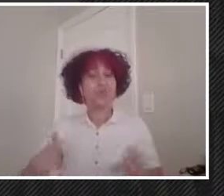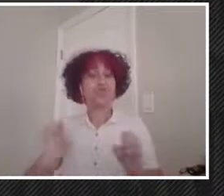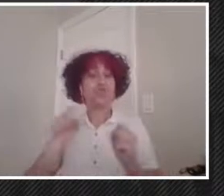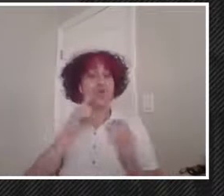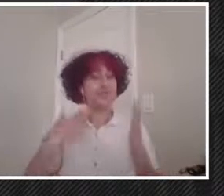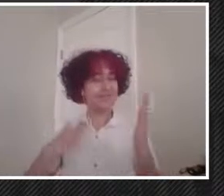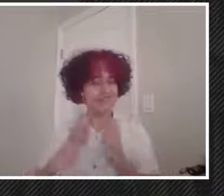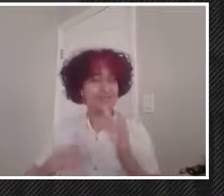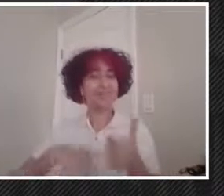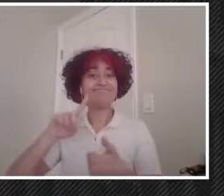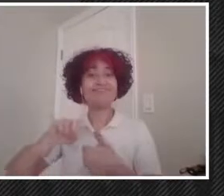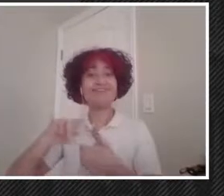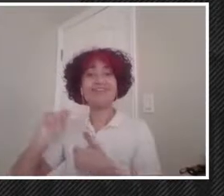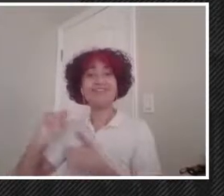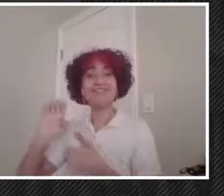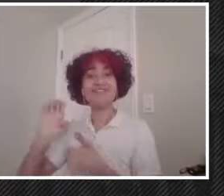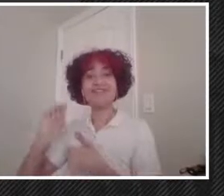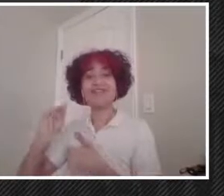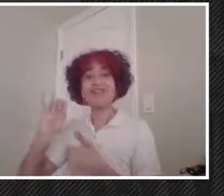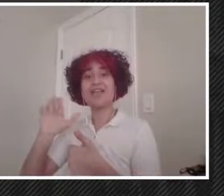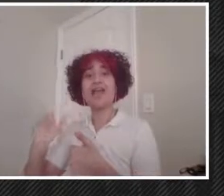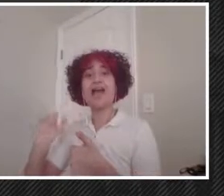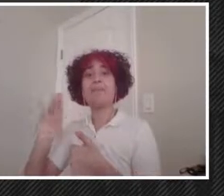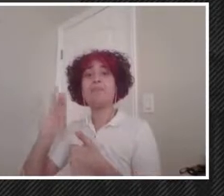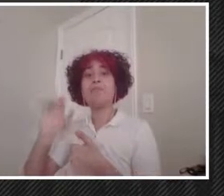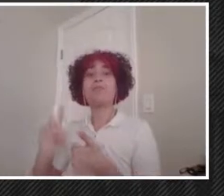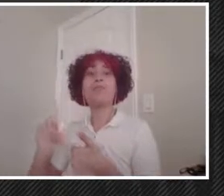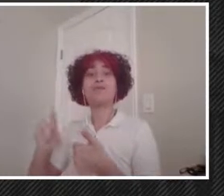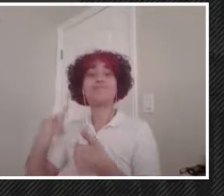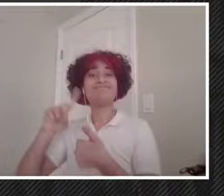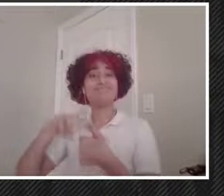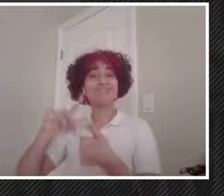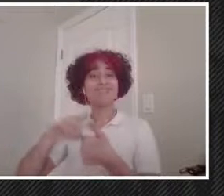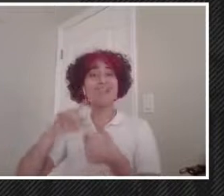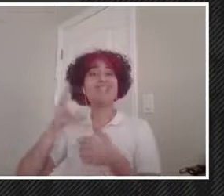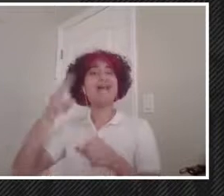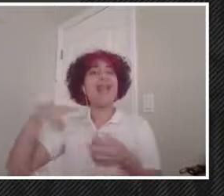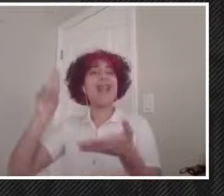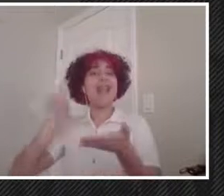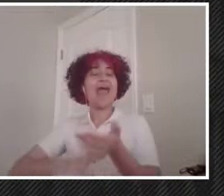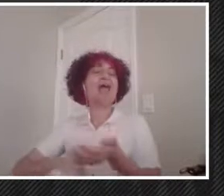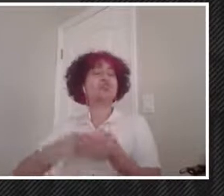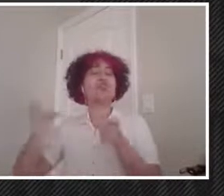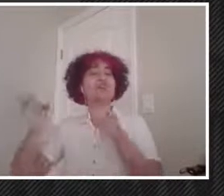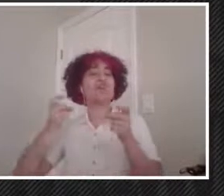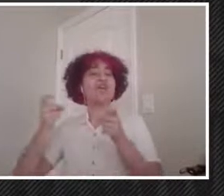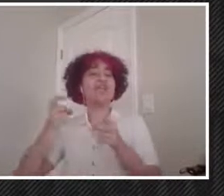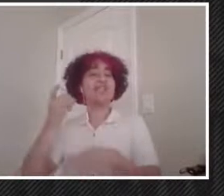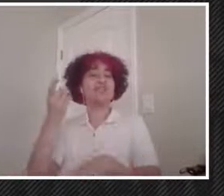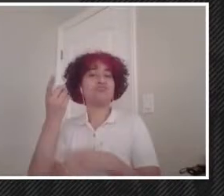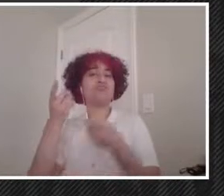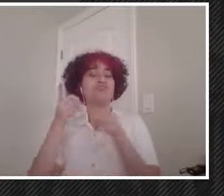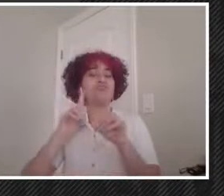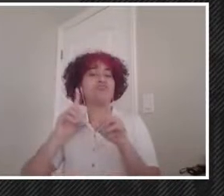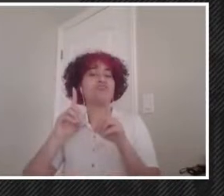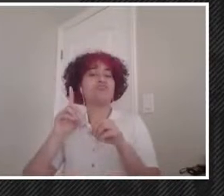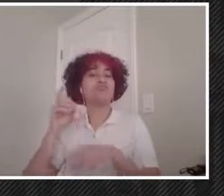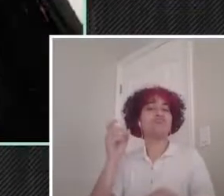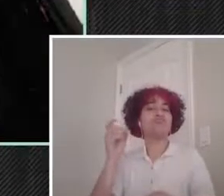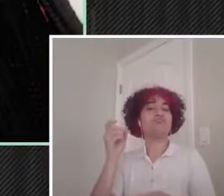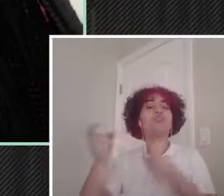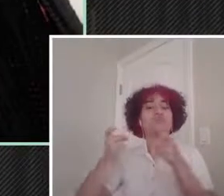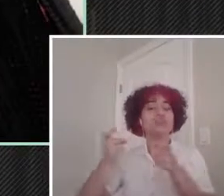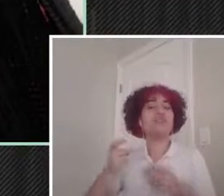our very own, is the National Organizing Director and Deputy Political Director at ACLU's National Political